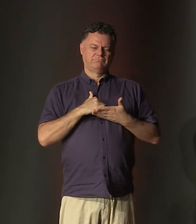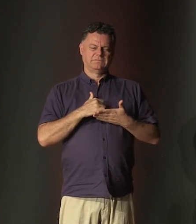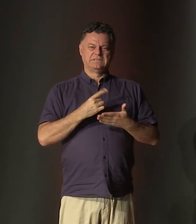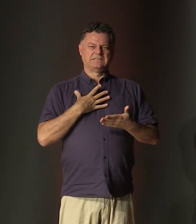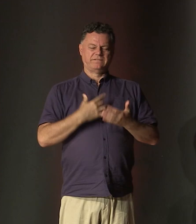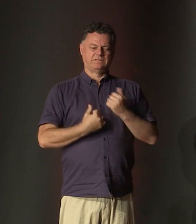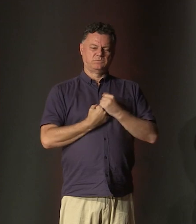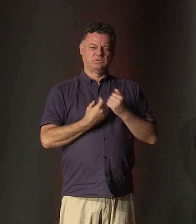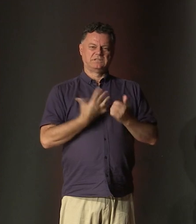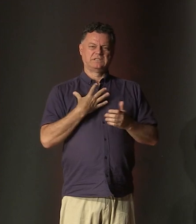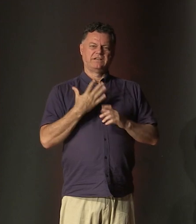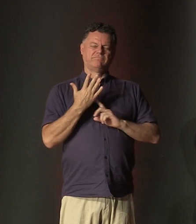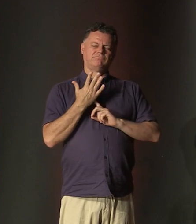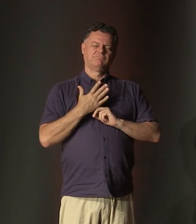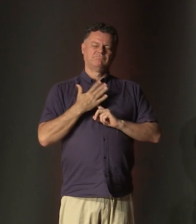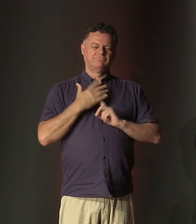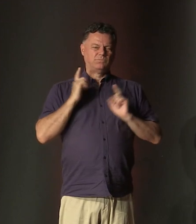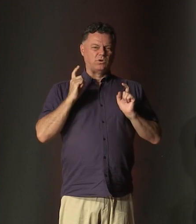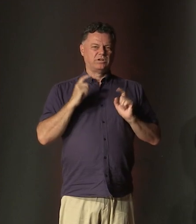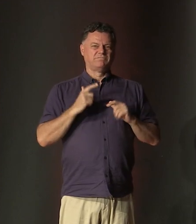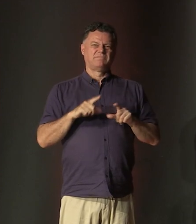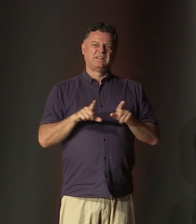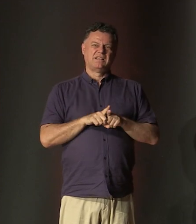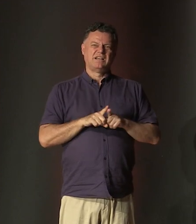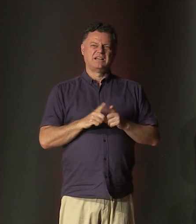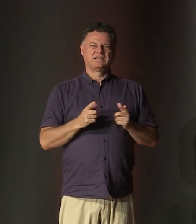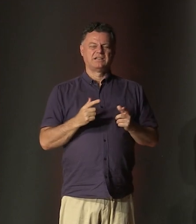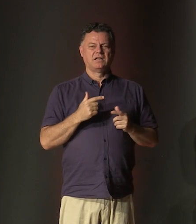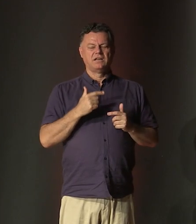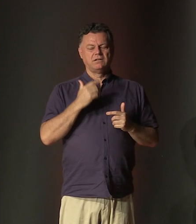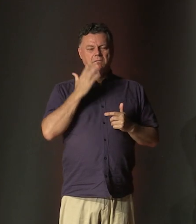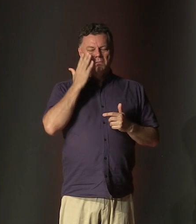that self-compassion is too much like self-pity.